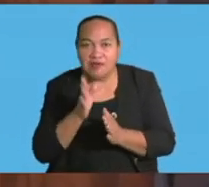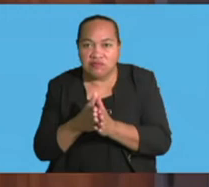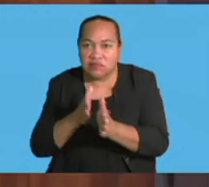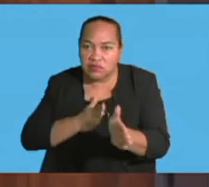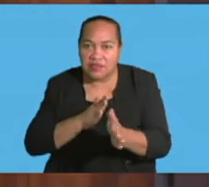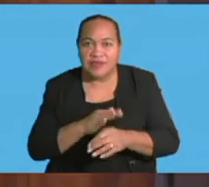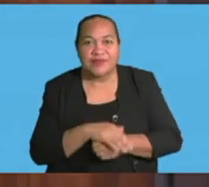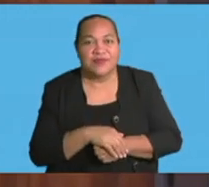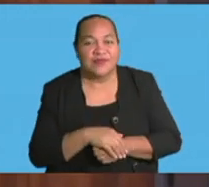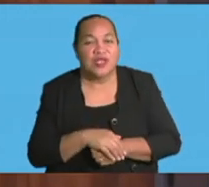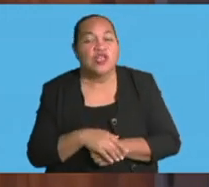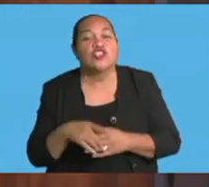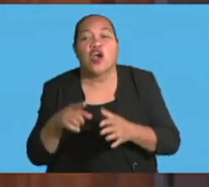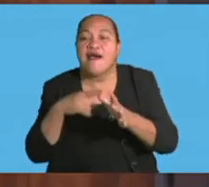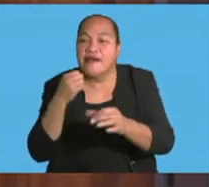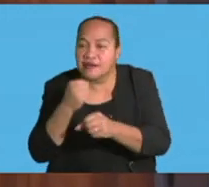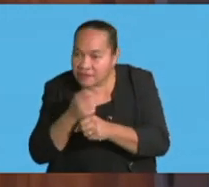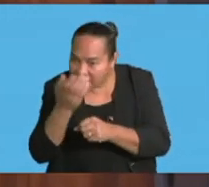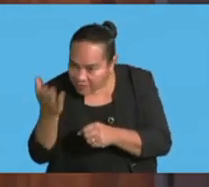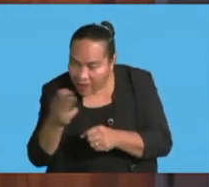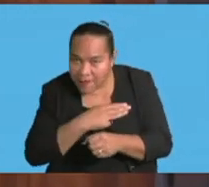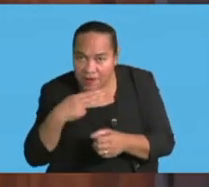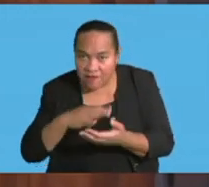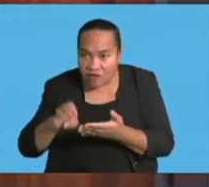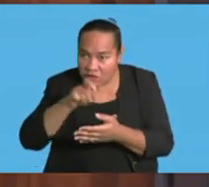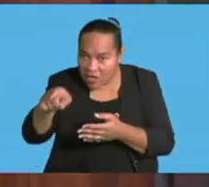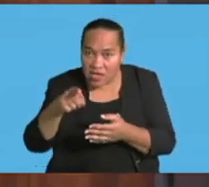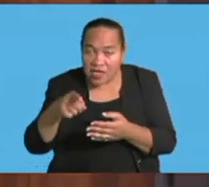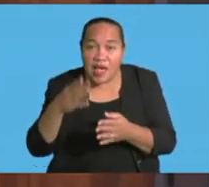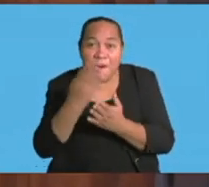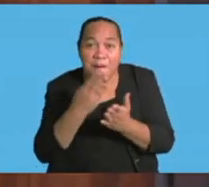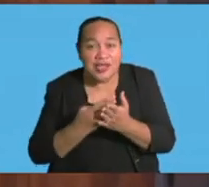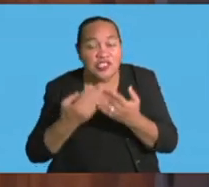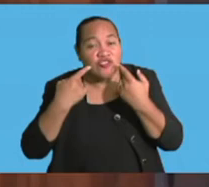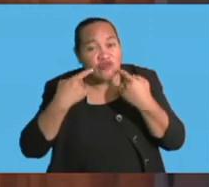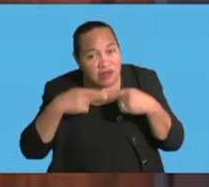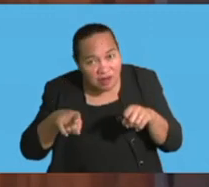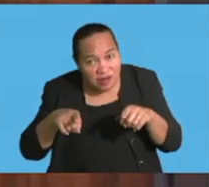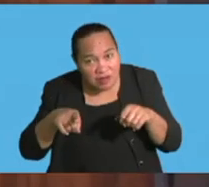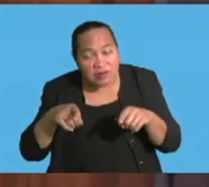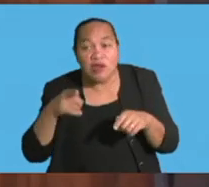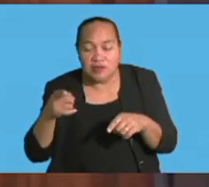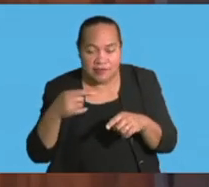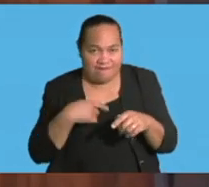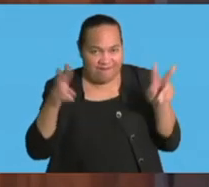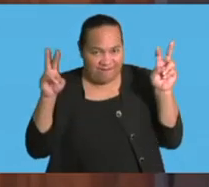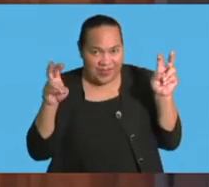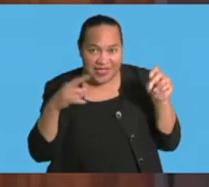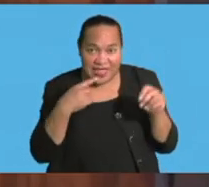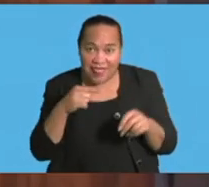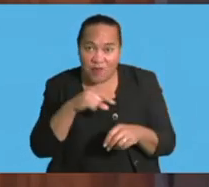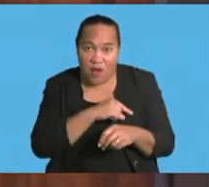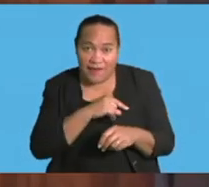Honorable Attorney General and the Minister for Economy in his budget address said, I quote, "The quality